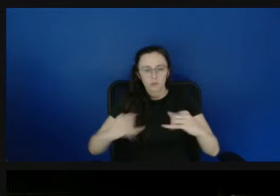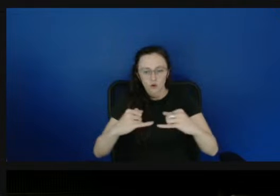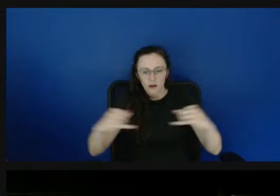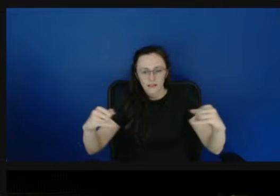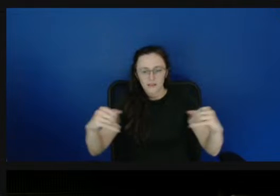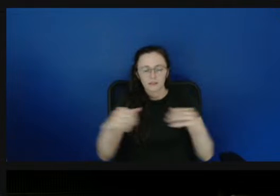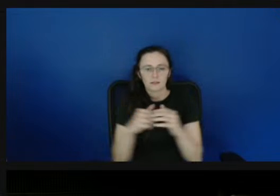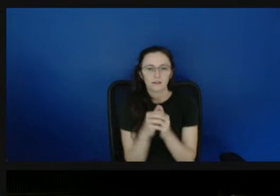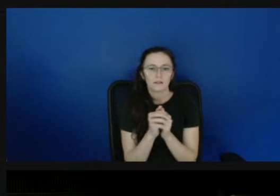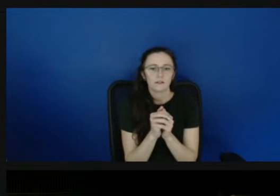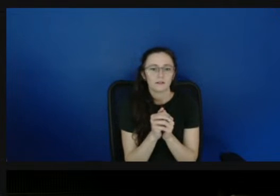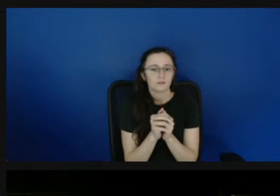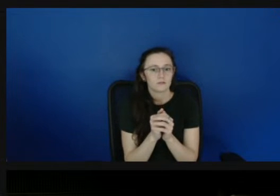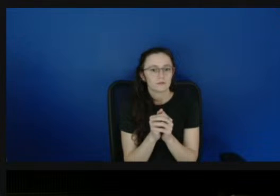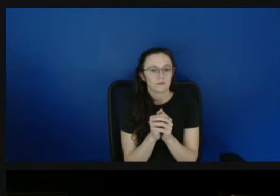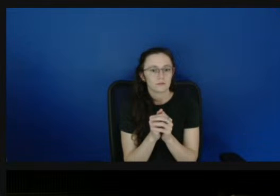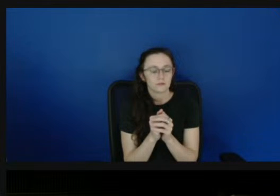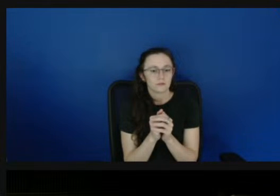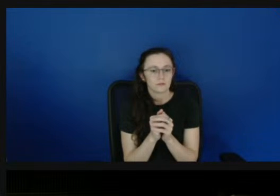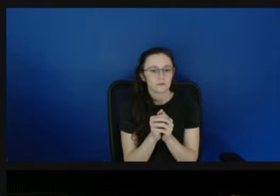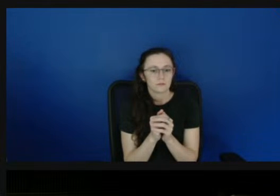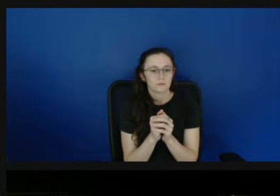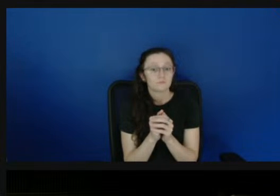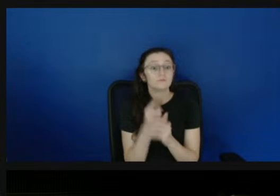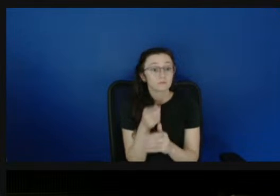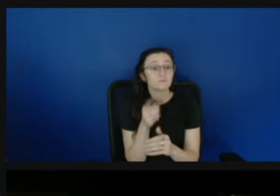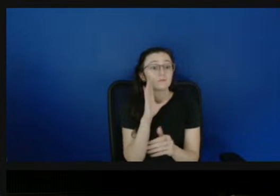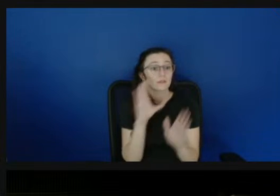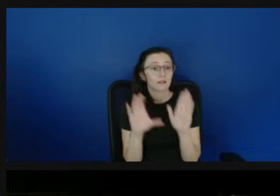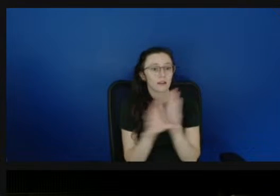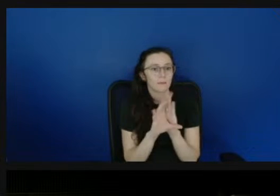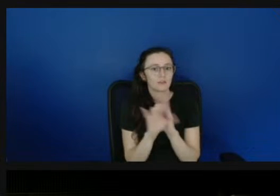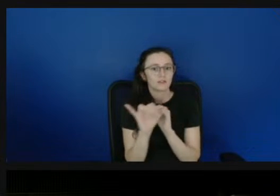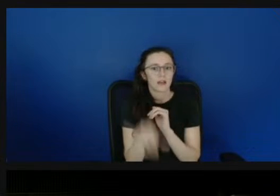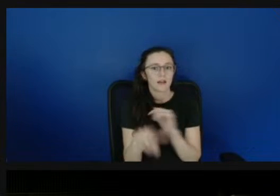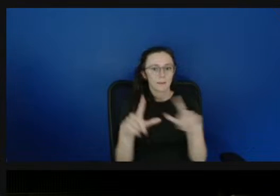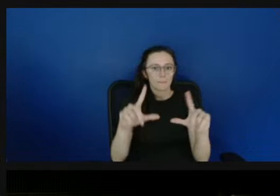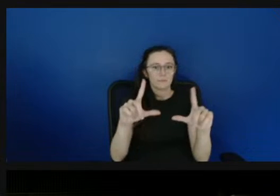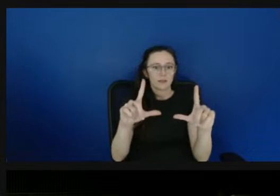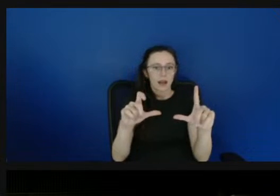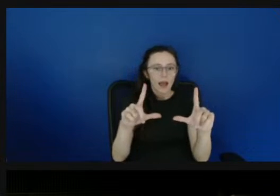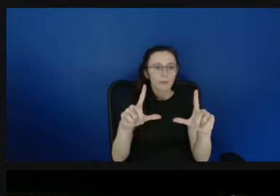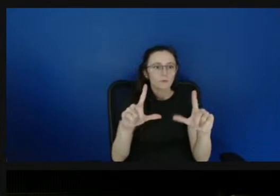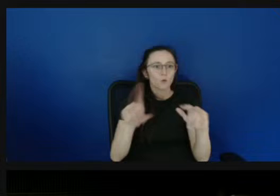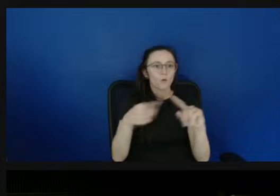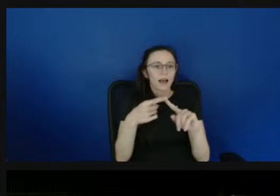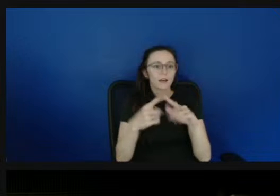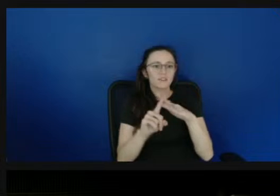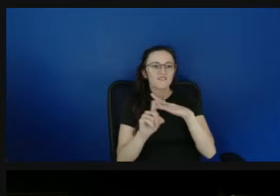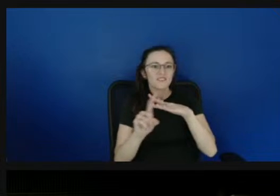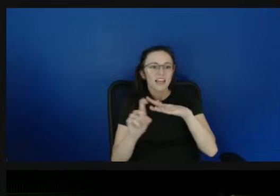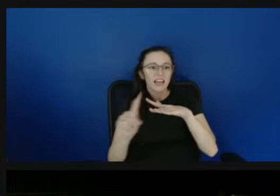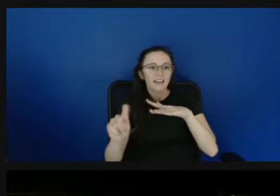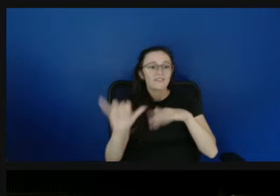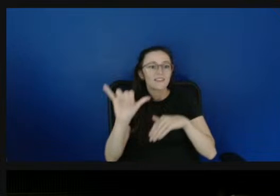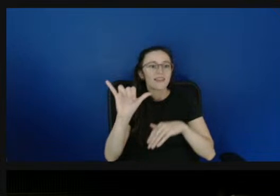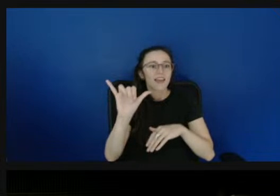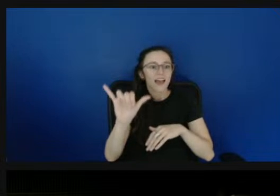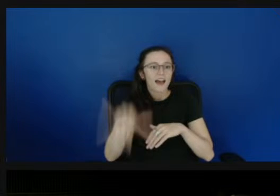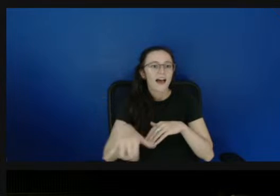there. This is the image that Reef Finch snapped while fleeing after that 300-pound rock flew over his